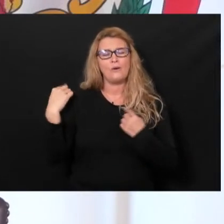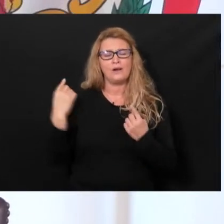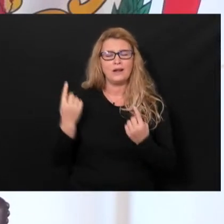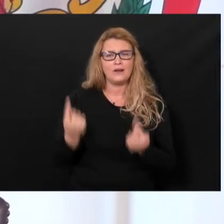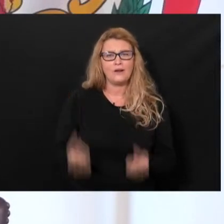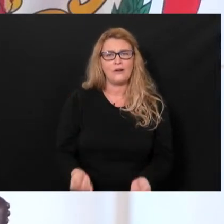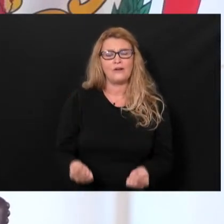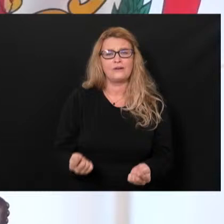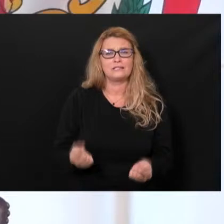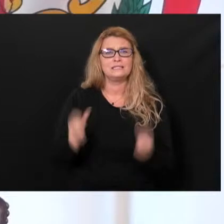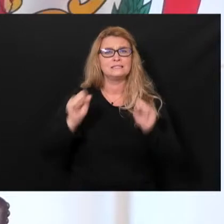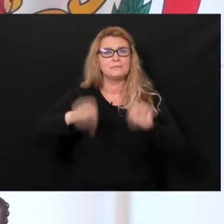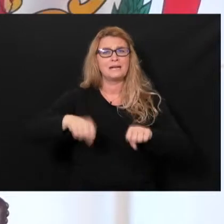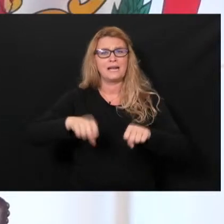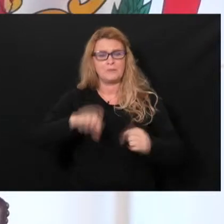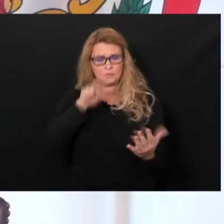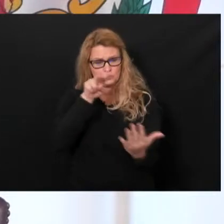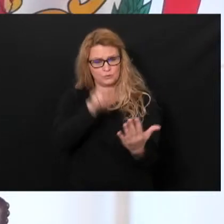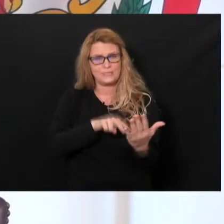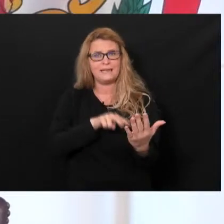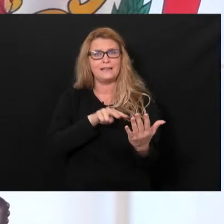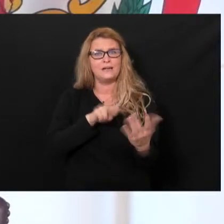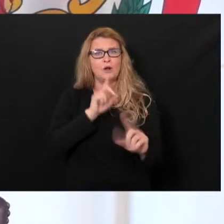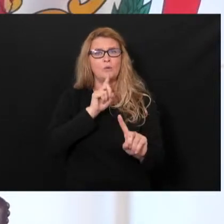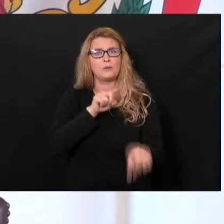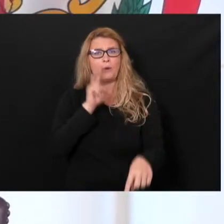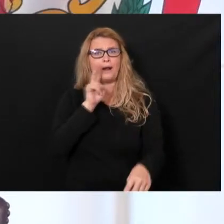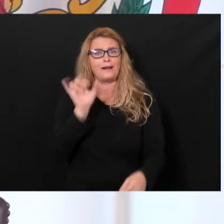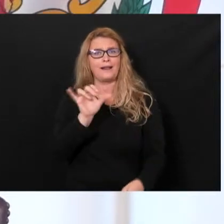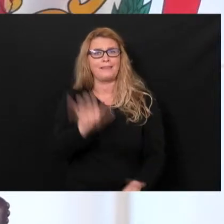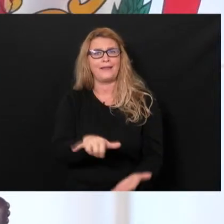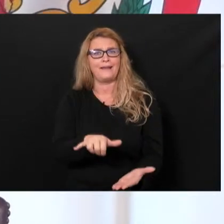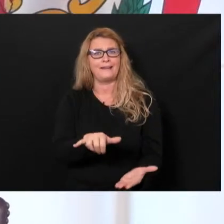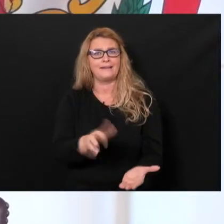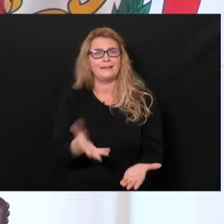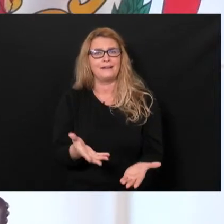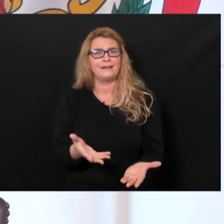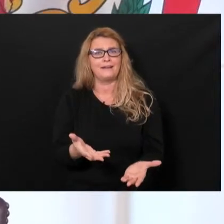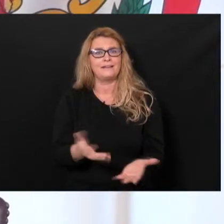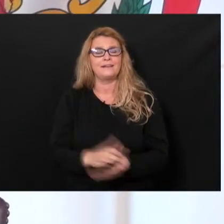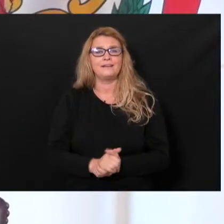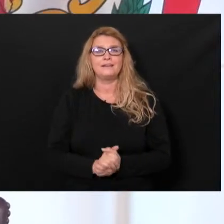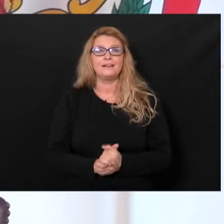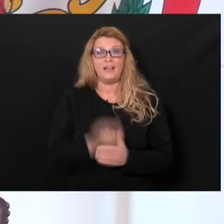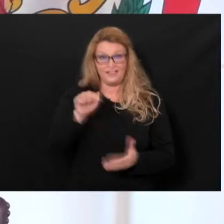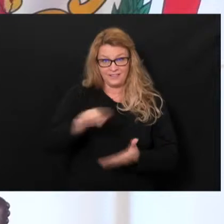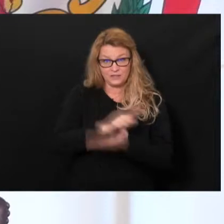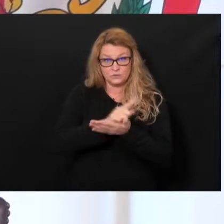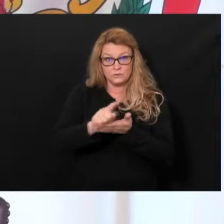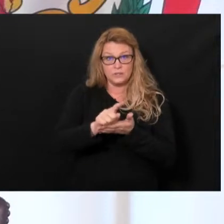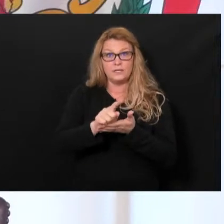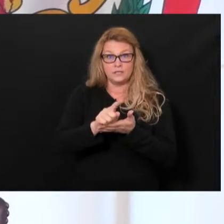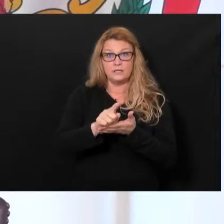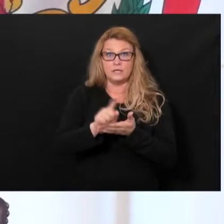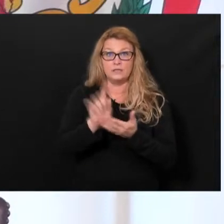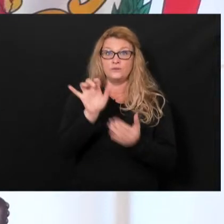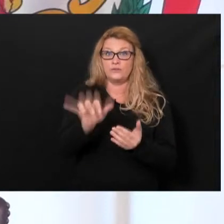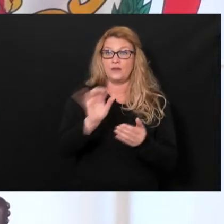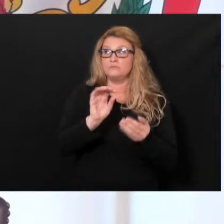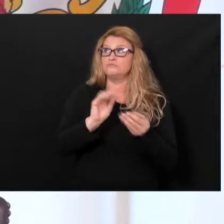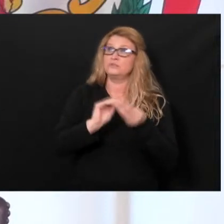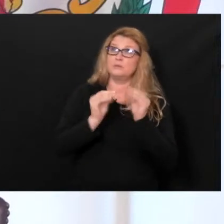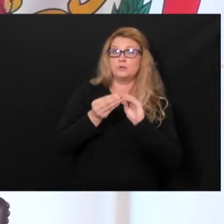since I've been able to look at a report like this. You know, I think this week, you know, the numbers were